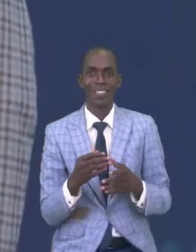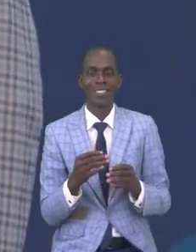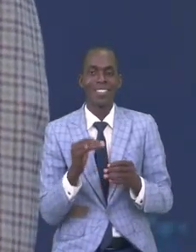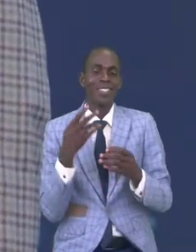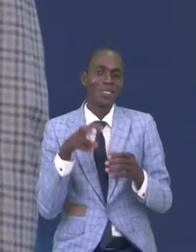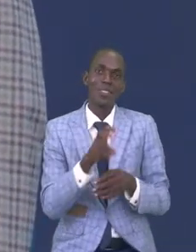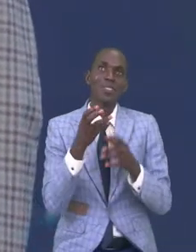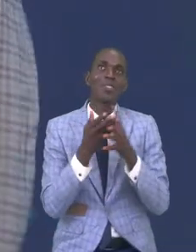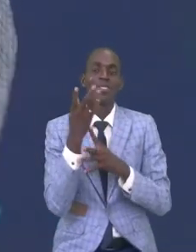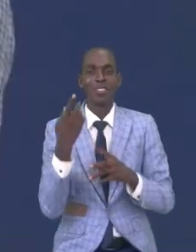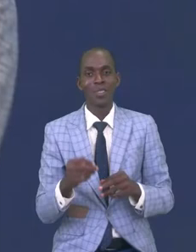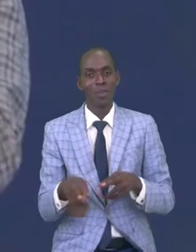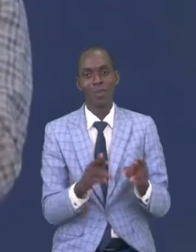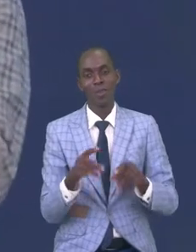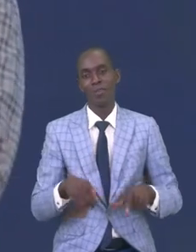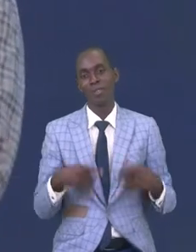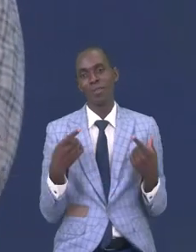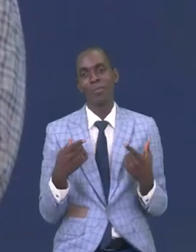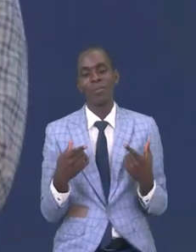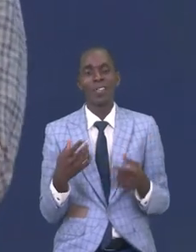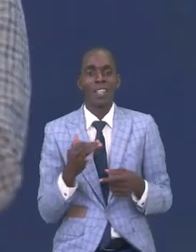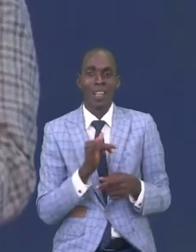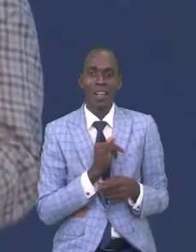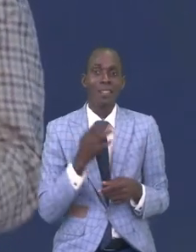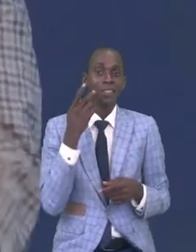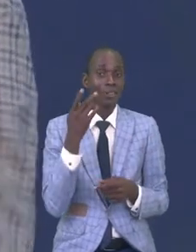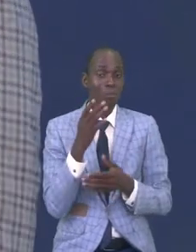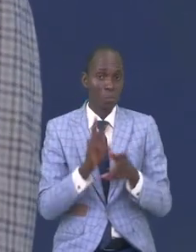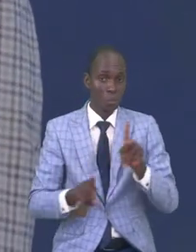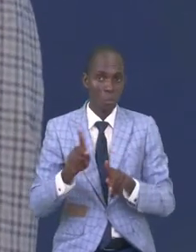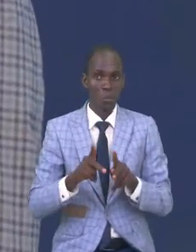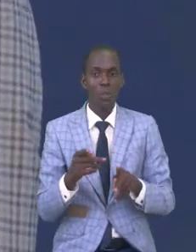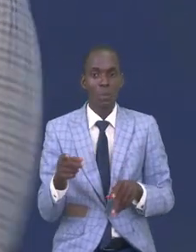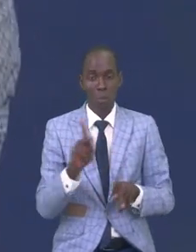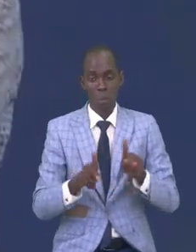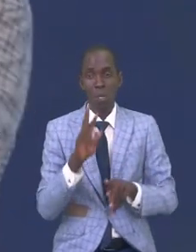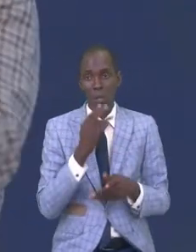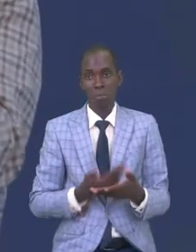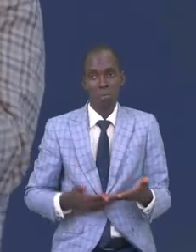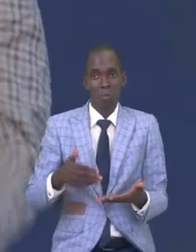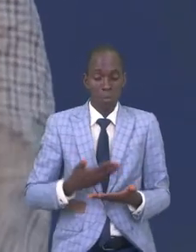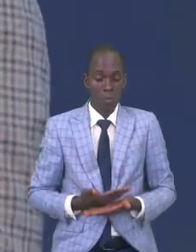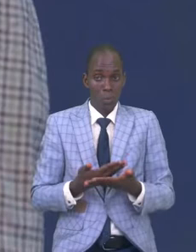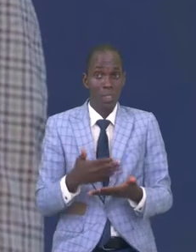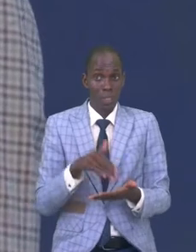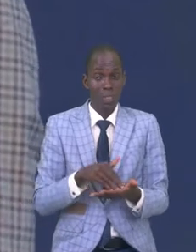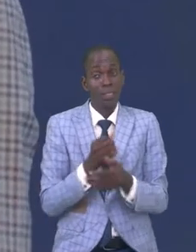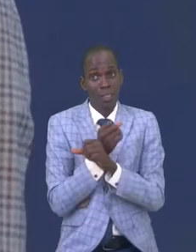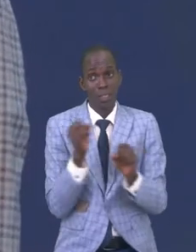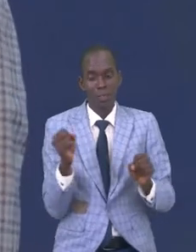life, I have seen people, they are born again, They have come to life